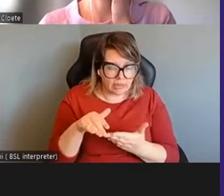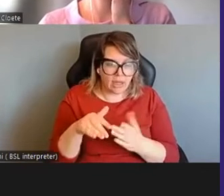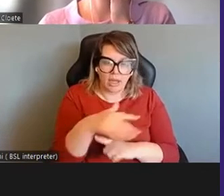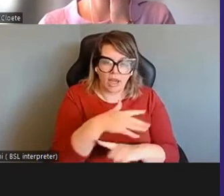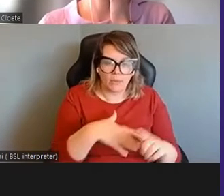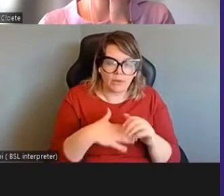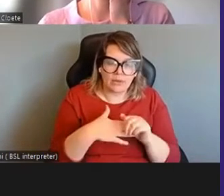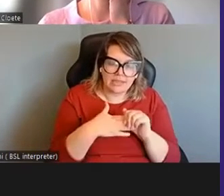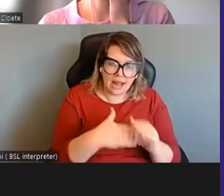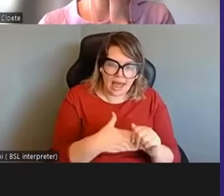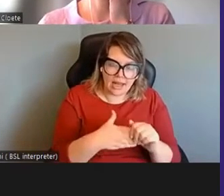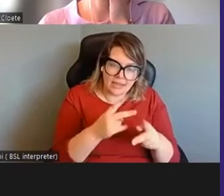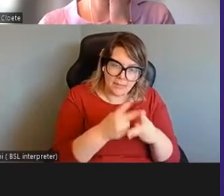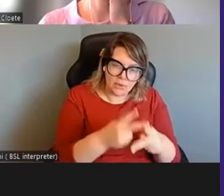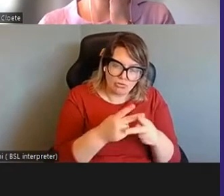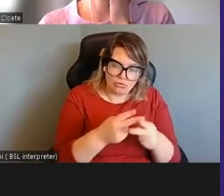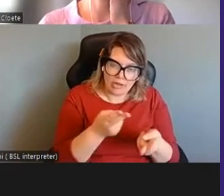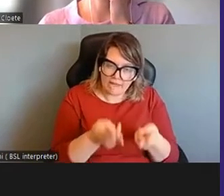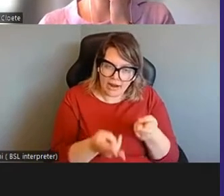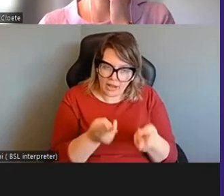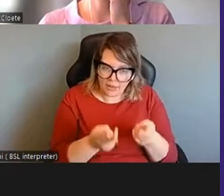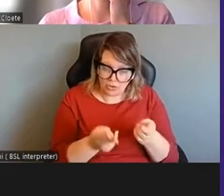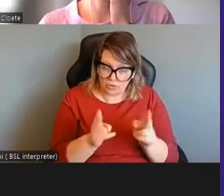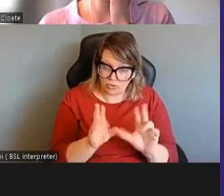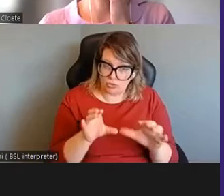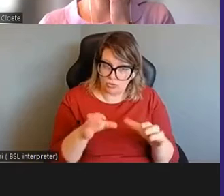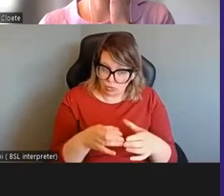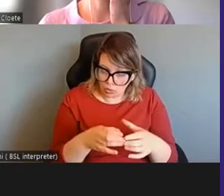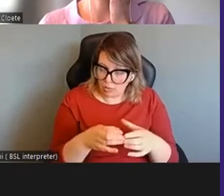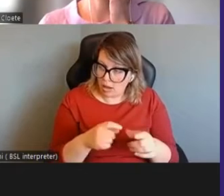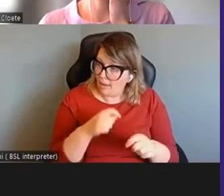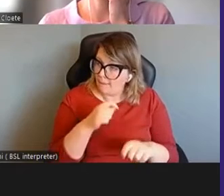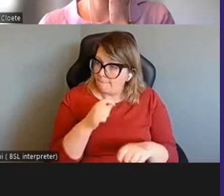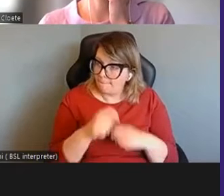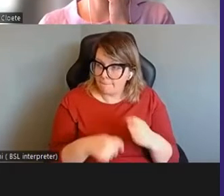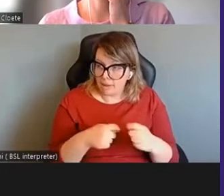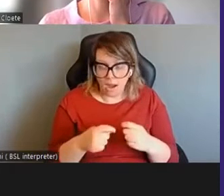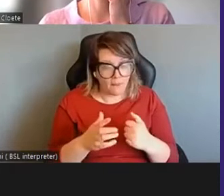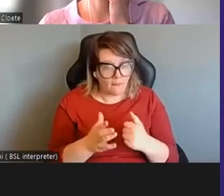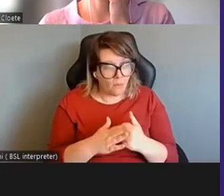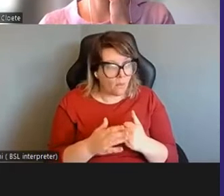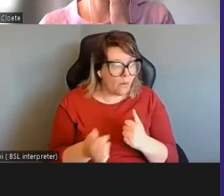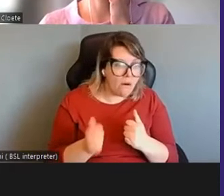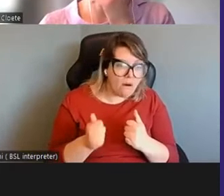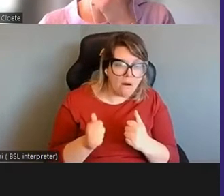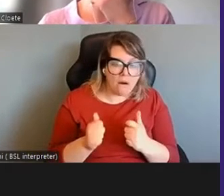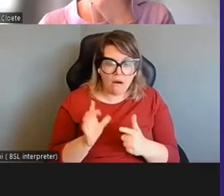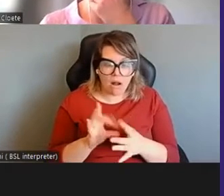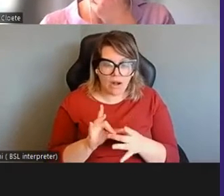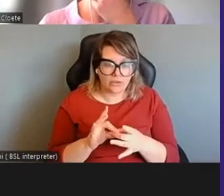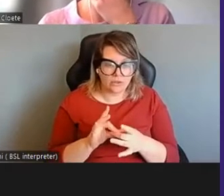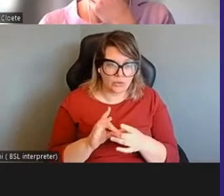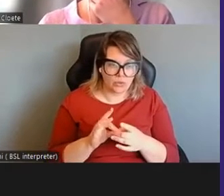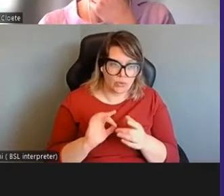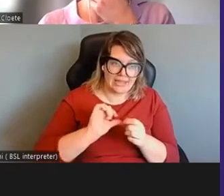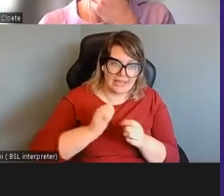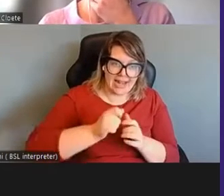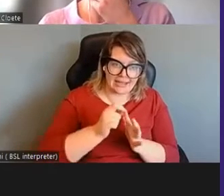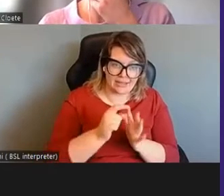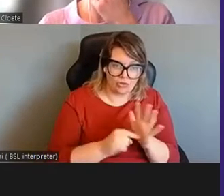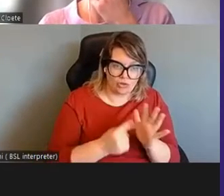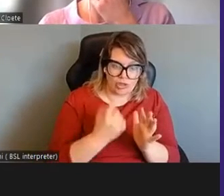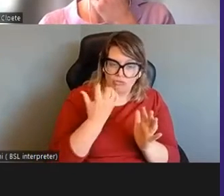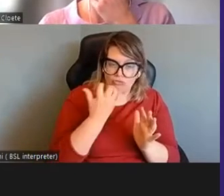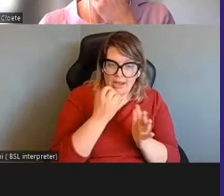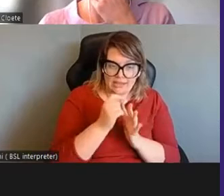the group has, since they have done the same for their Rice Loan project, and they have also